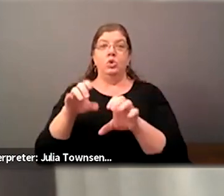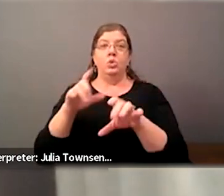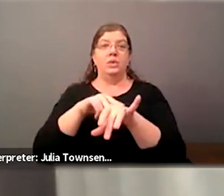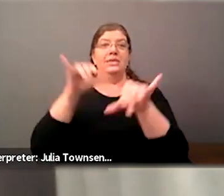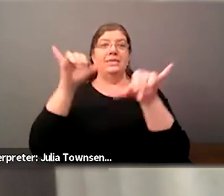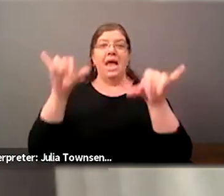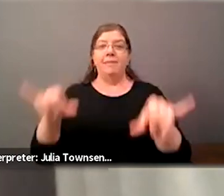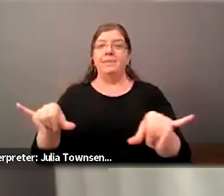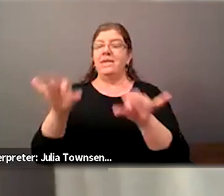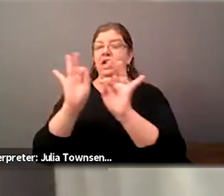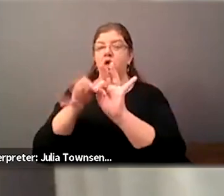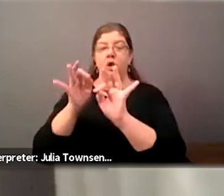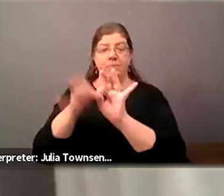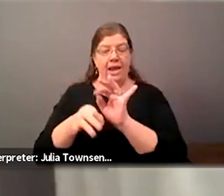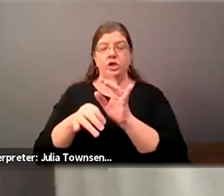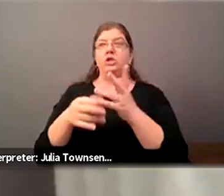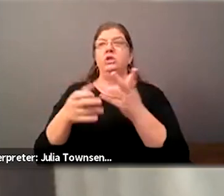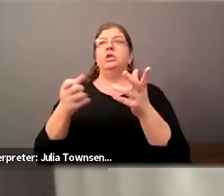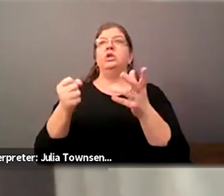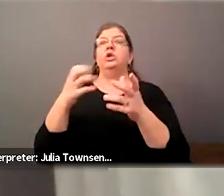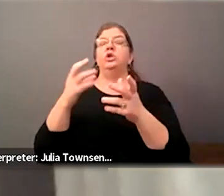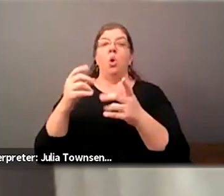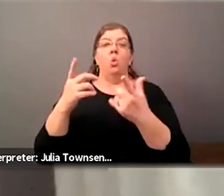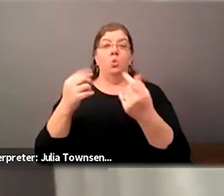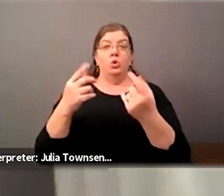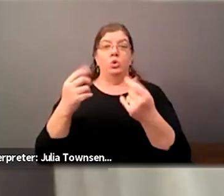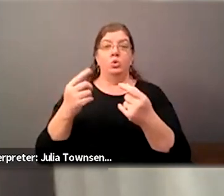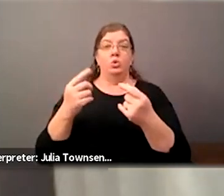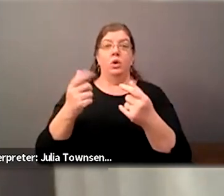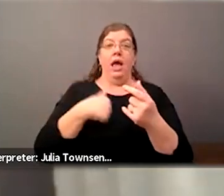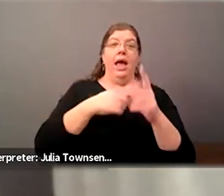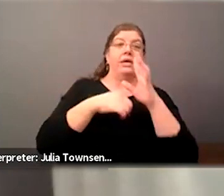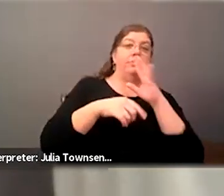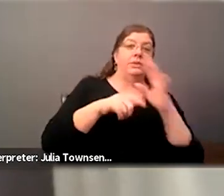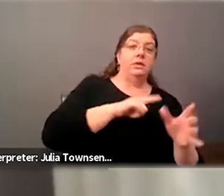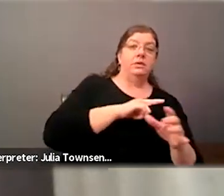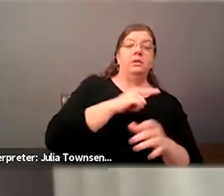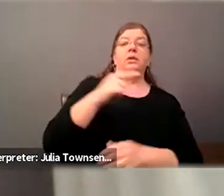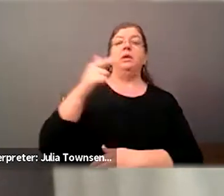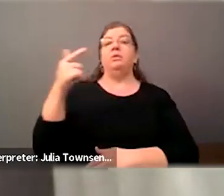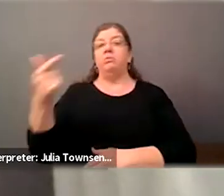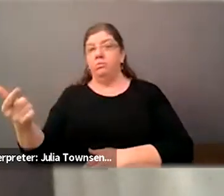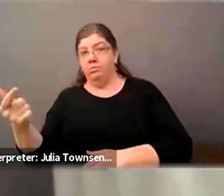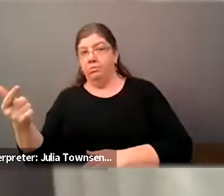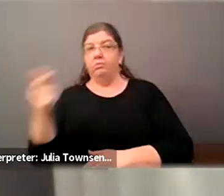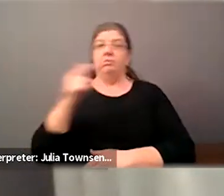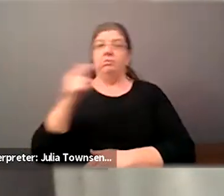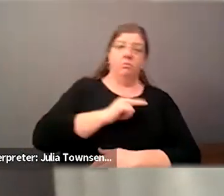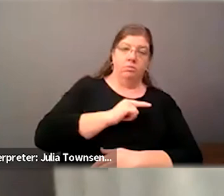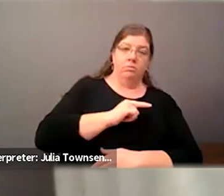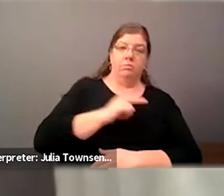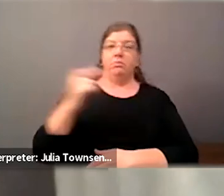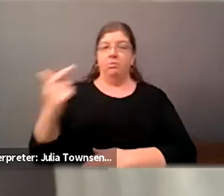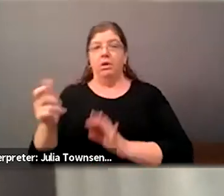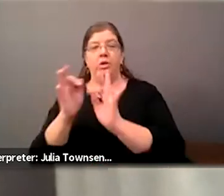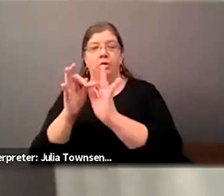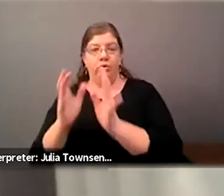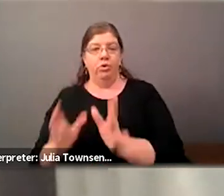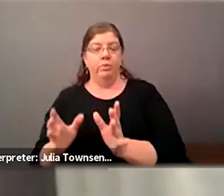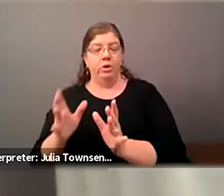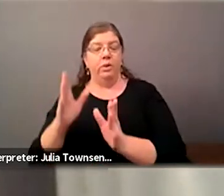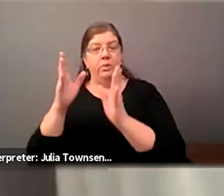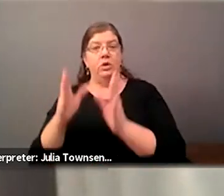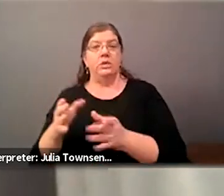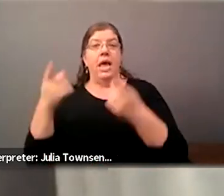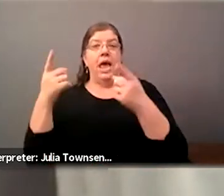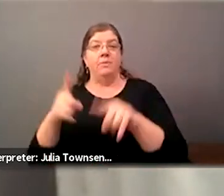interpretation so we do um you know i speak and then my interpreter speaks and then that the interpreter person happens